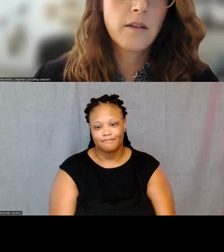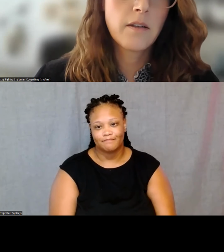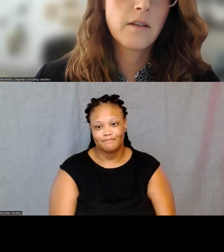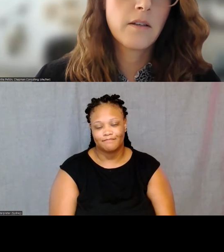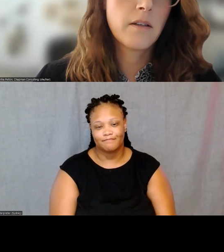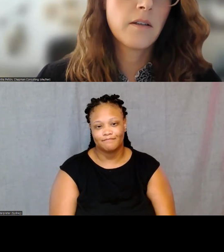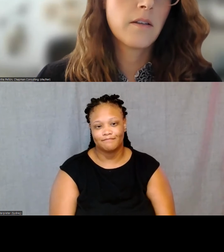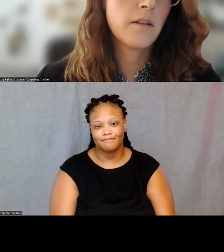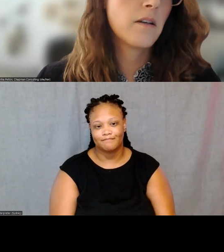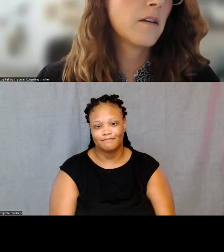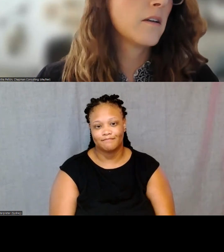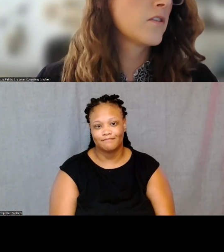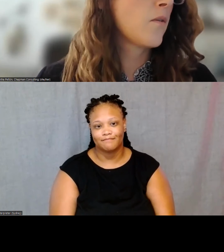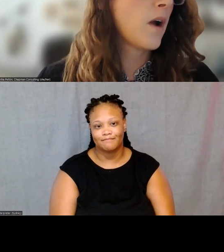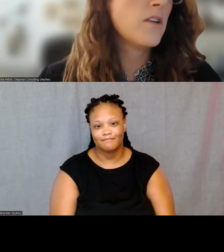slide.